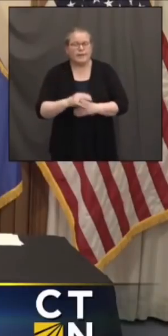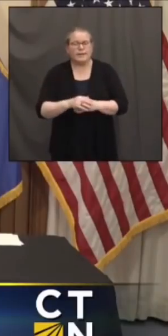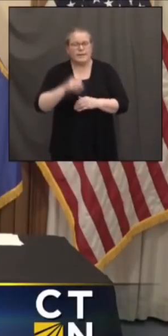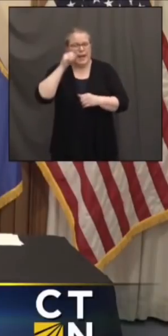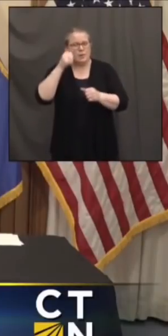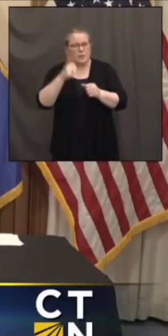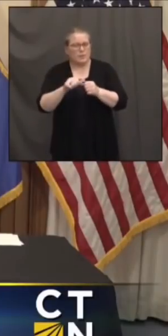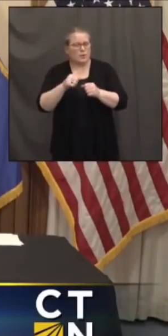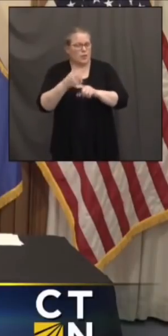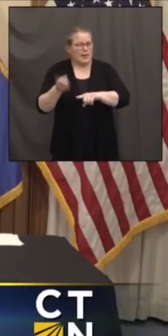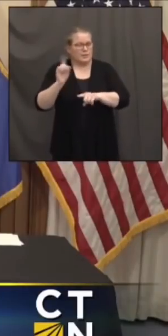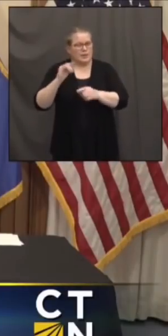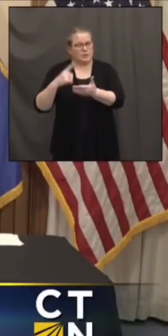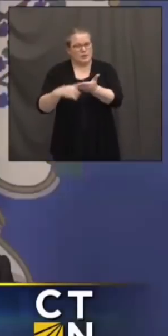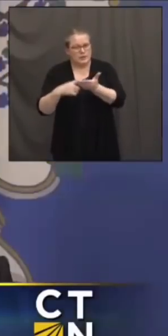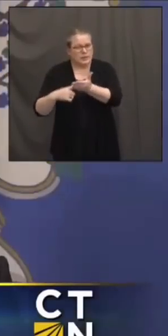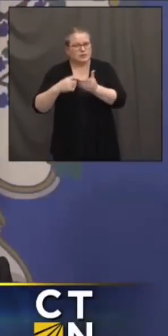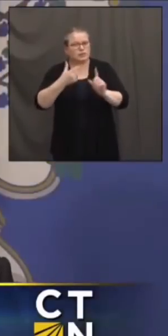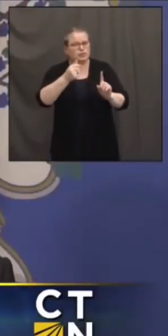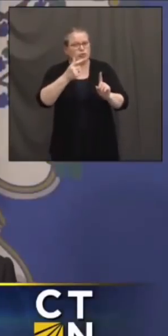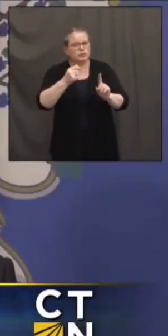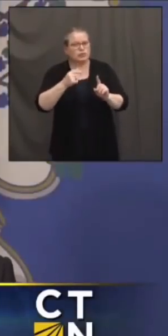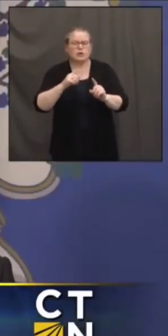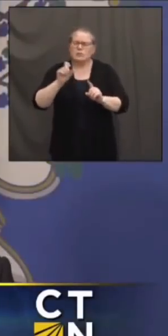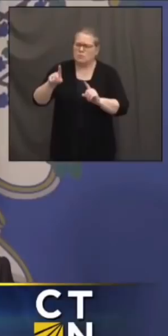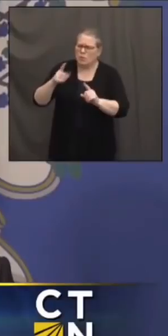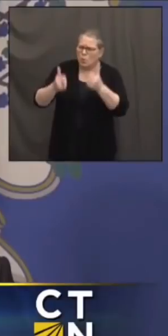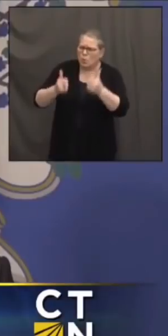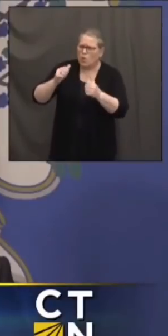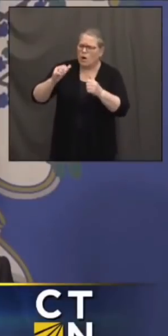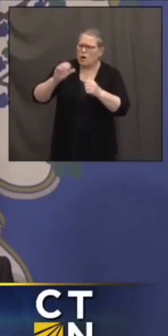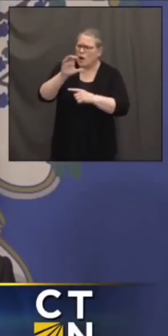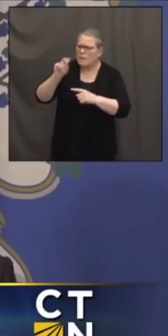in Georgia. What type of companies did you say?